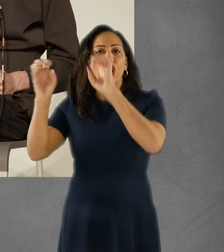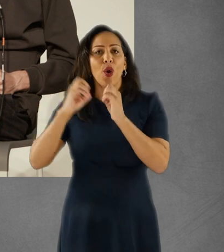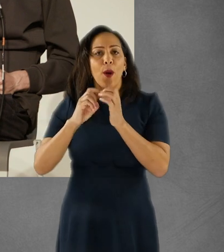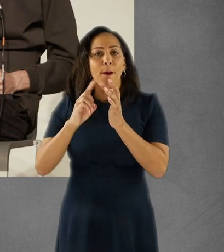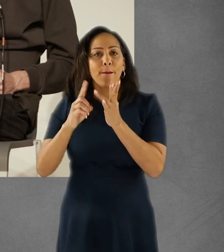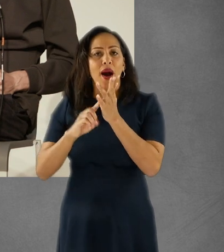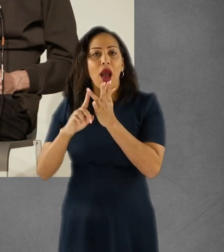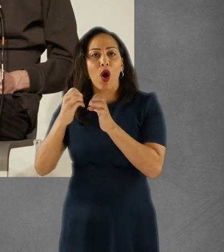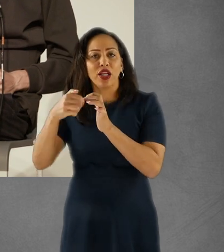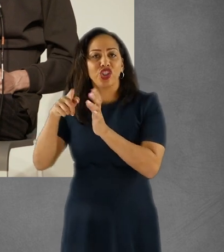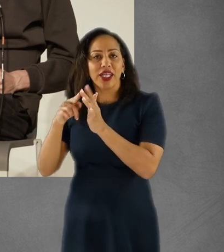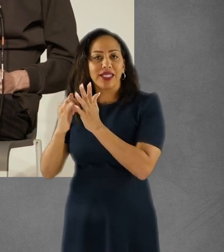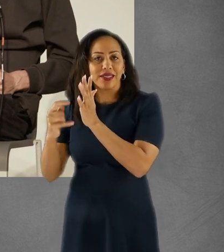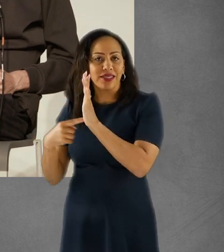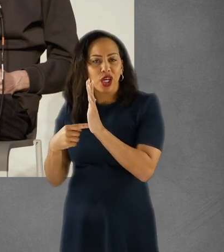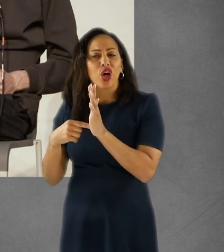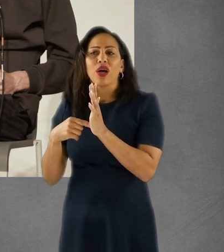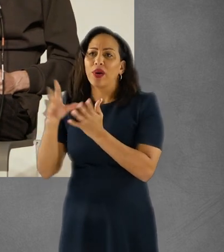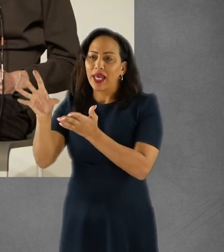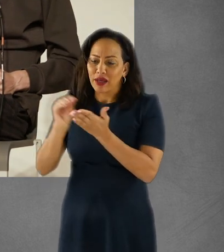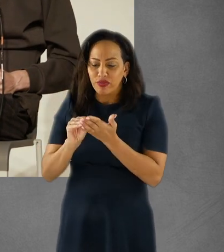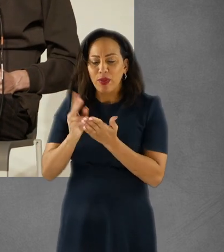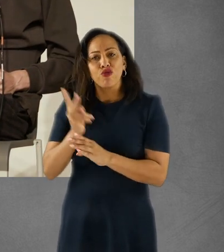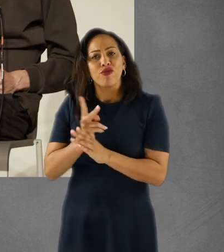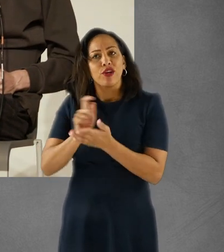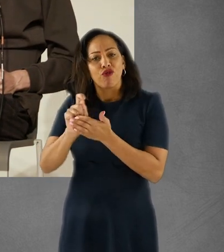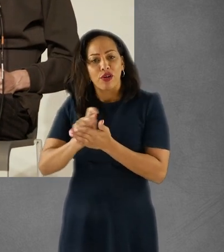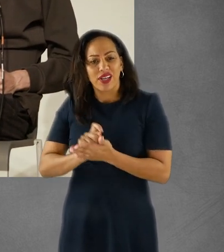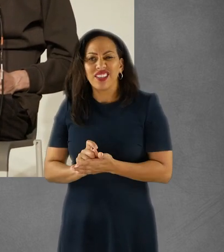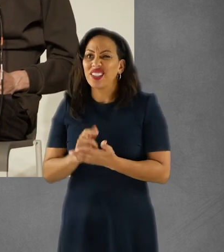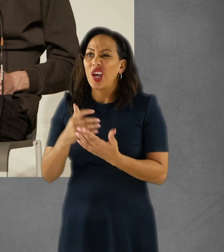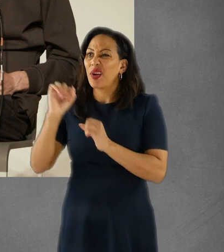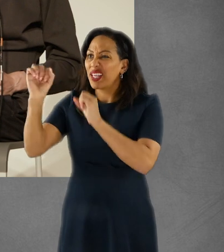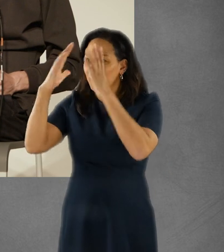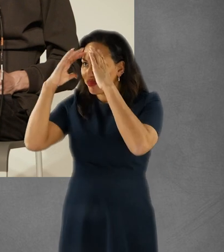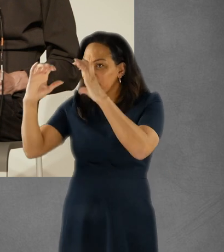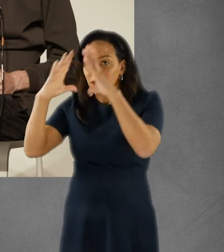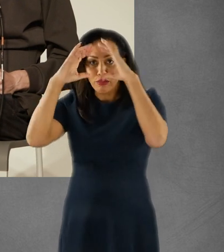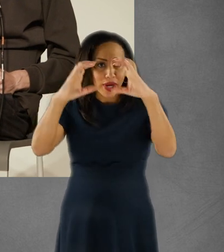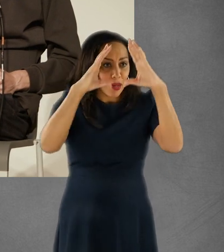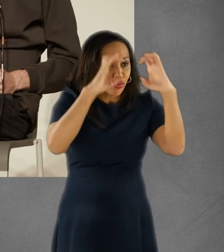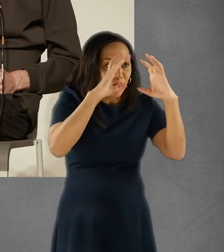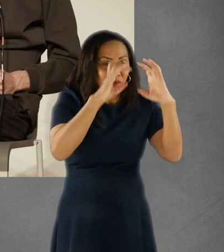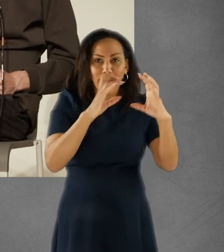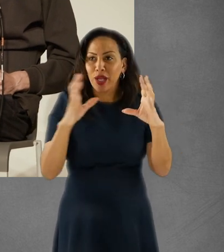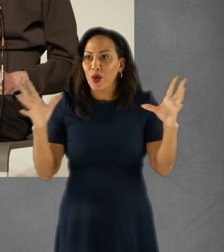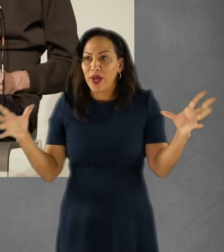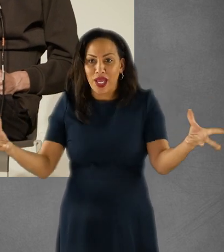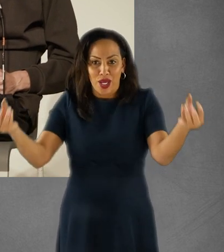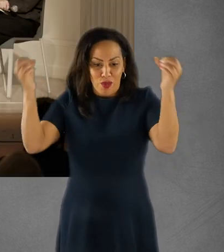kind of rewritten some things that came up. So I guess we just kind of took all these brains and